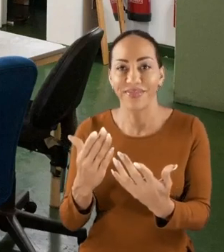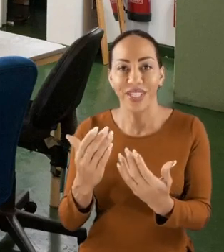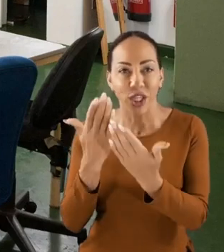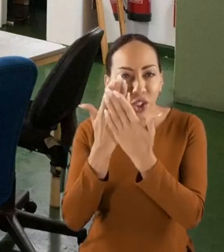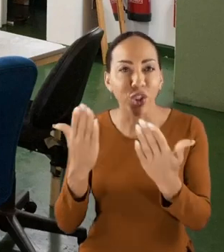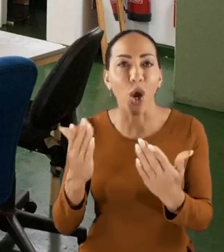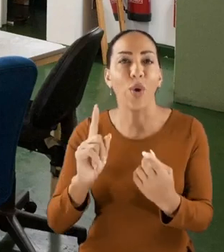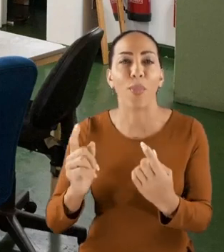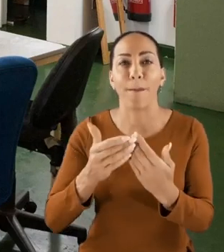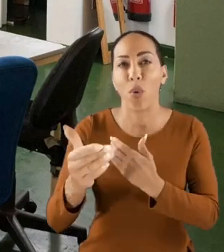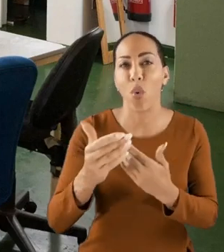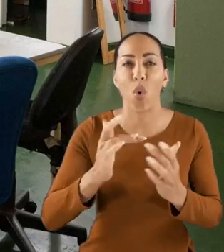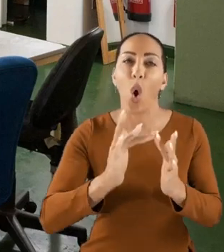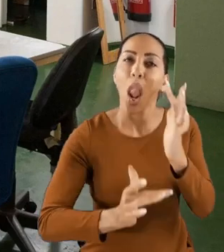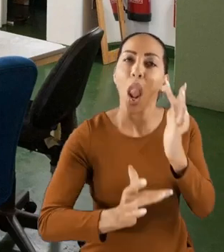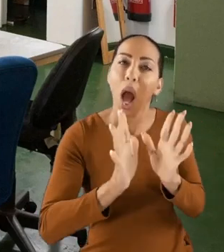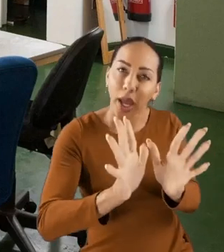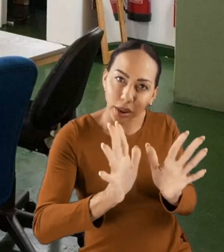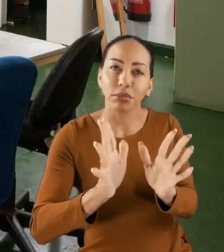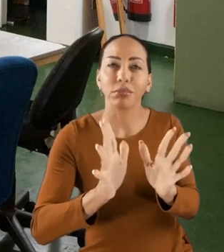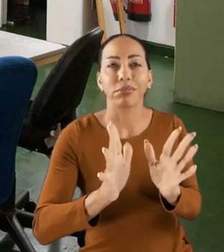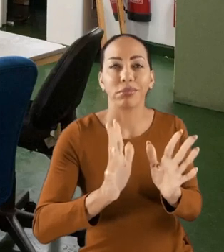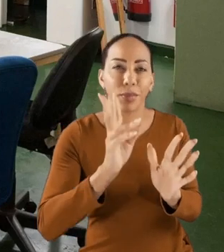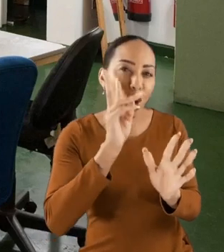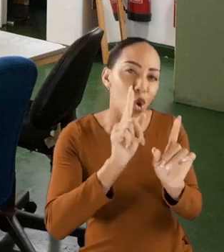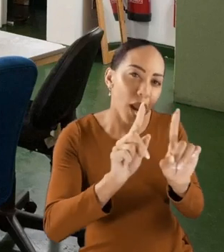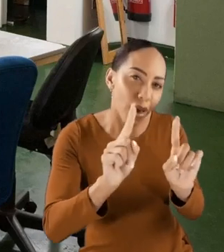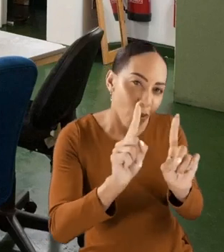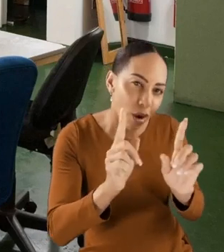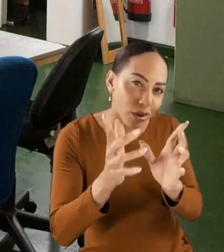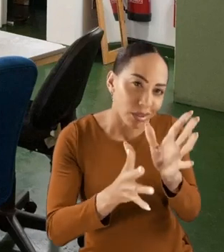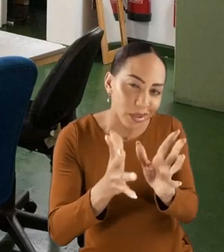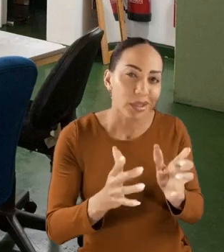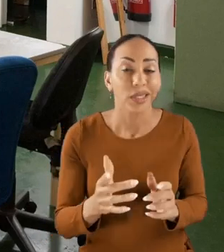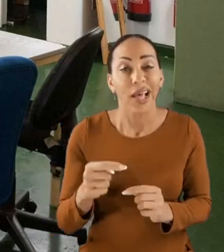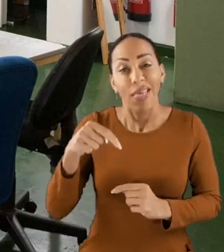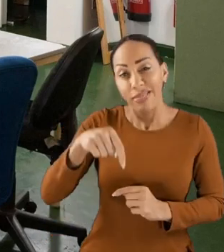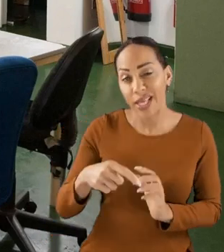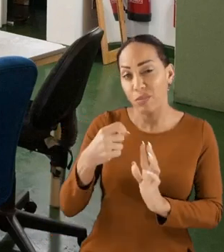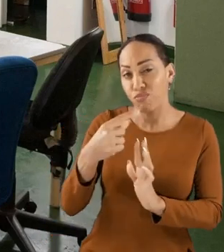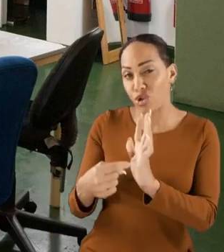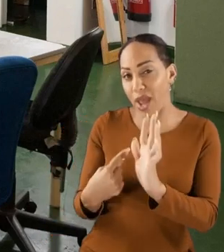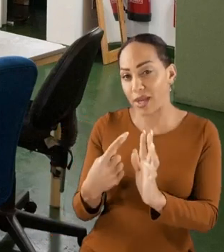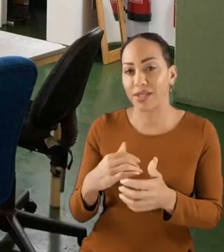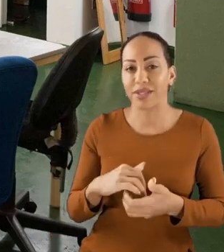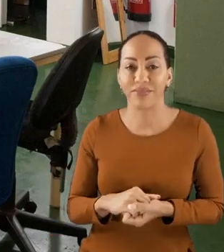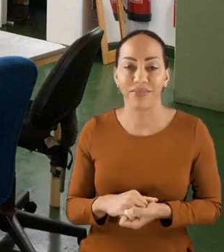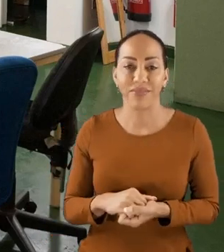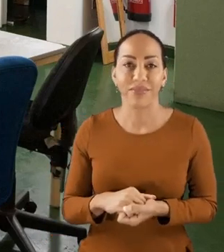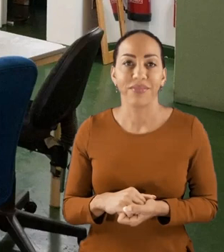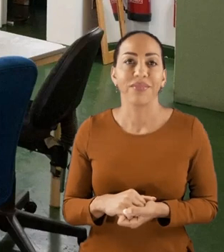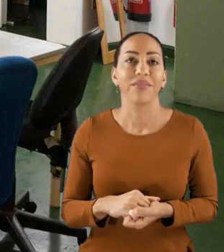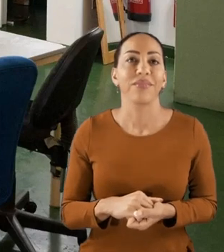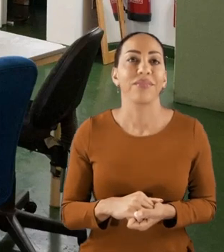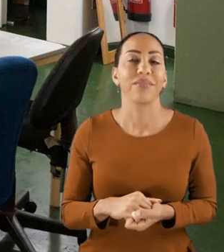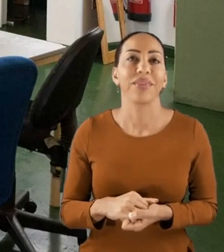What might that look like? I mean, you know, in some ways this project is